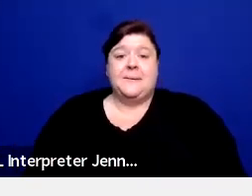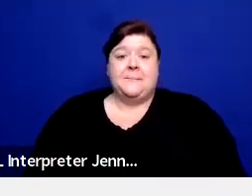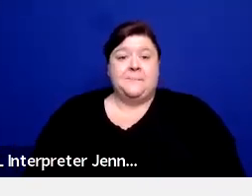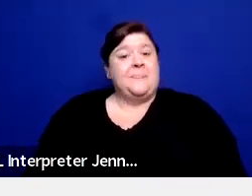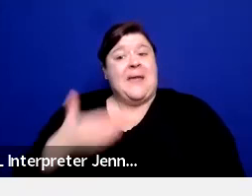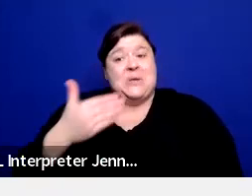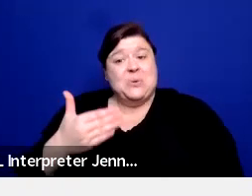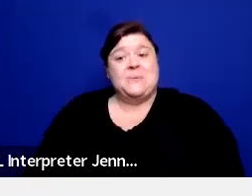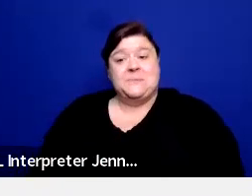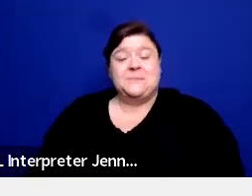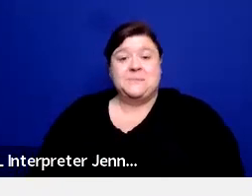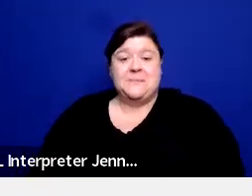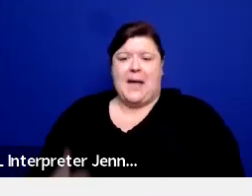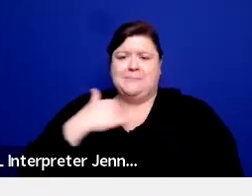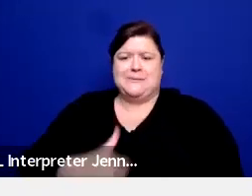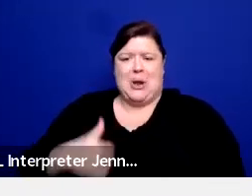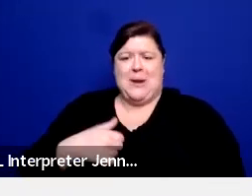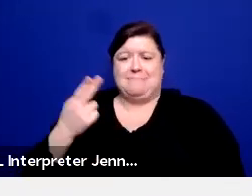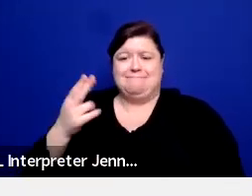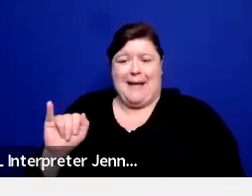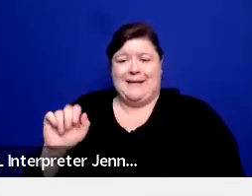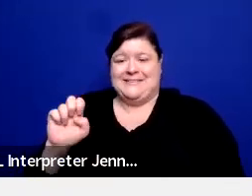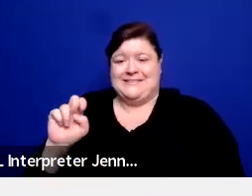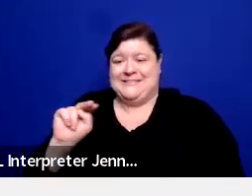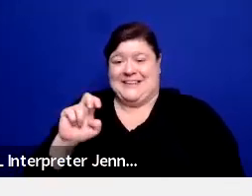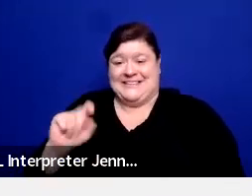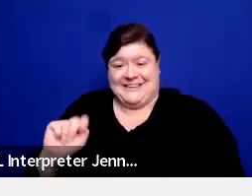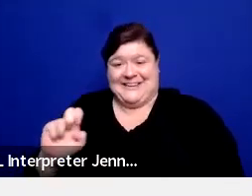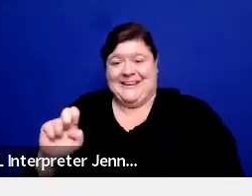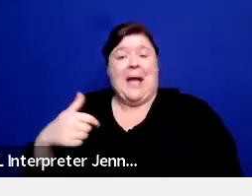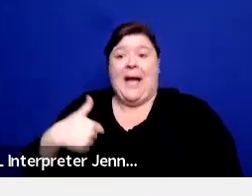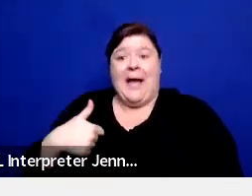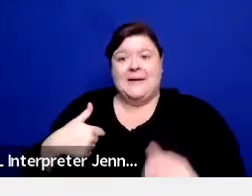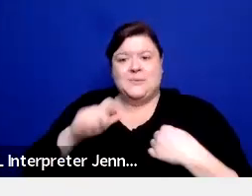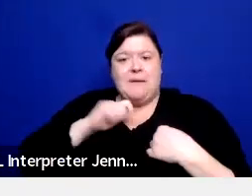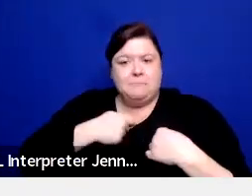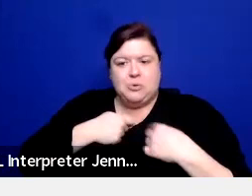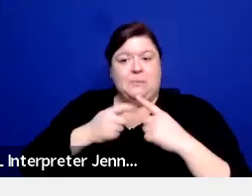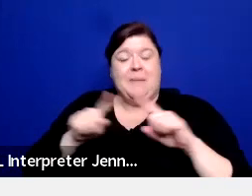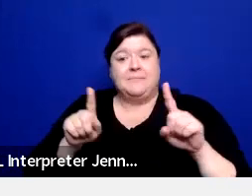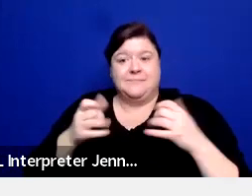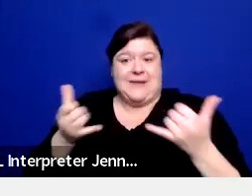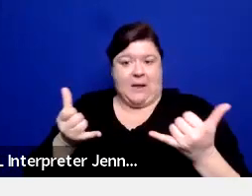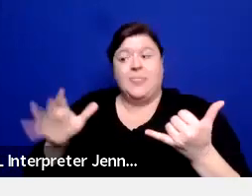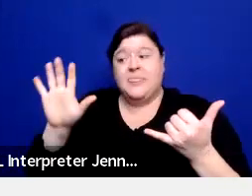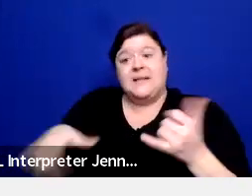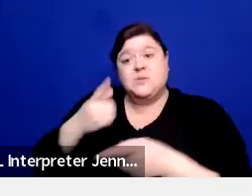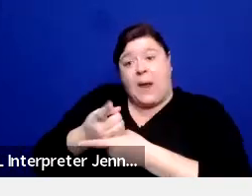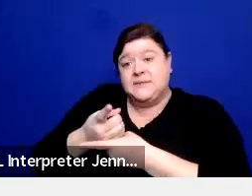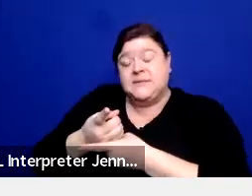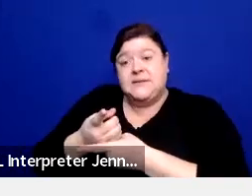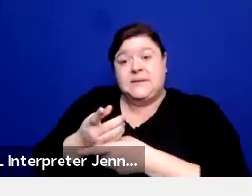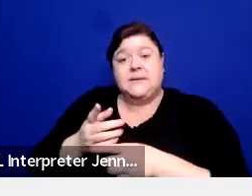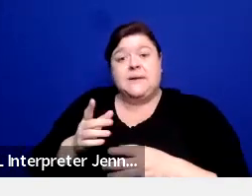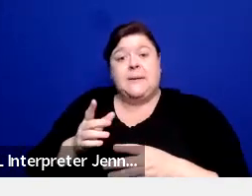Thank you. I'm sorry. Hi, this is Neeti. I was trying to unmute and for some reason I wasn't able to, but that sounds about right. I think we're just